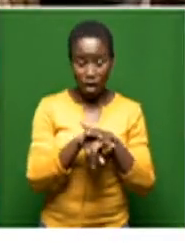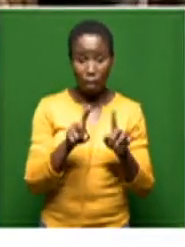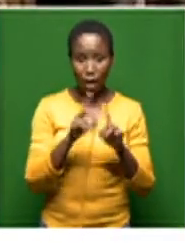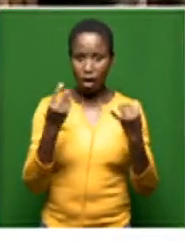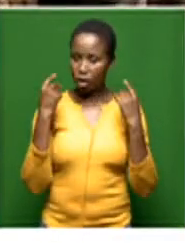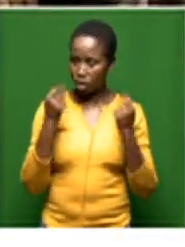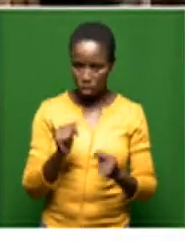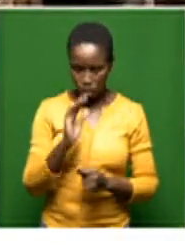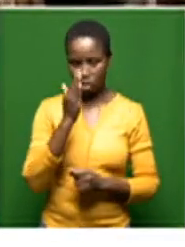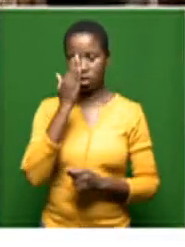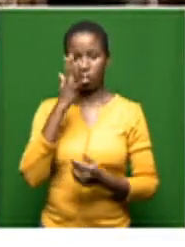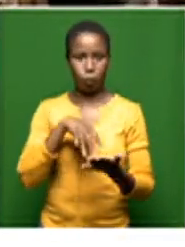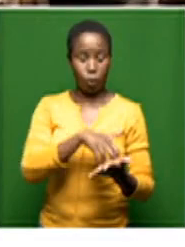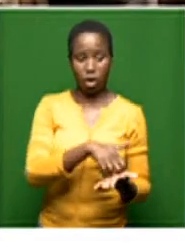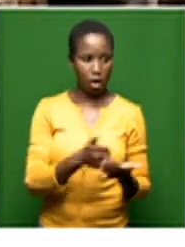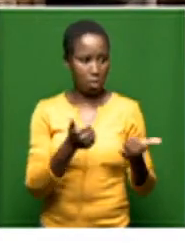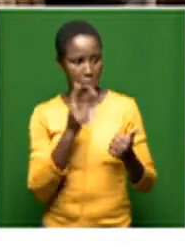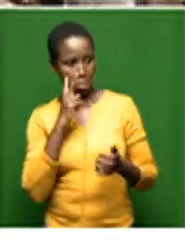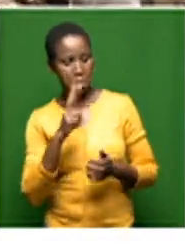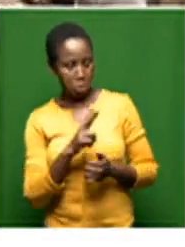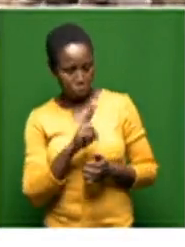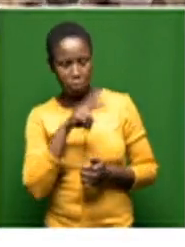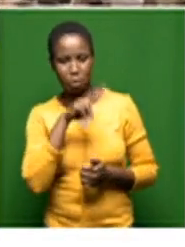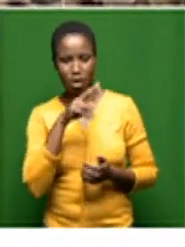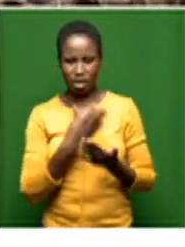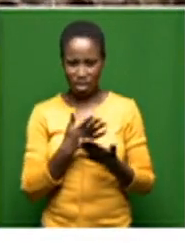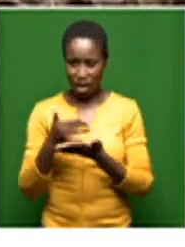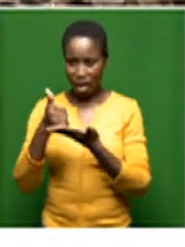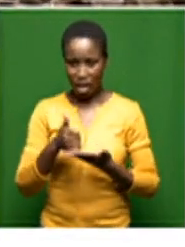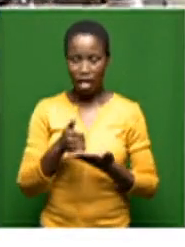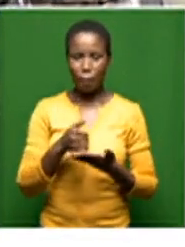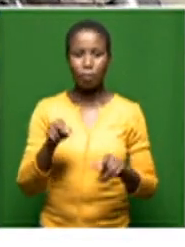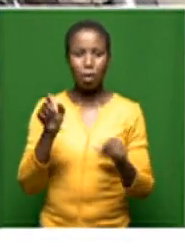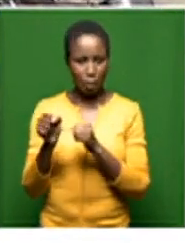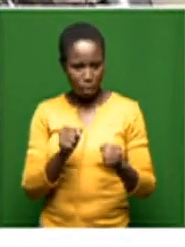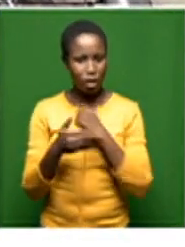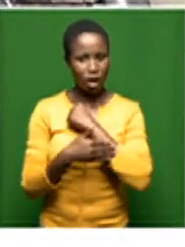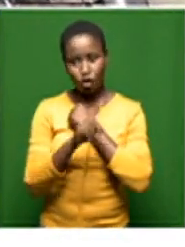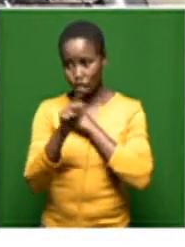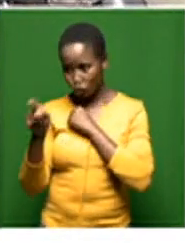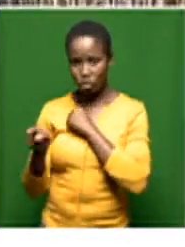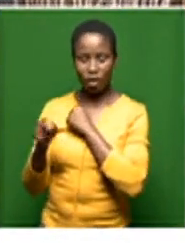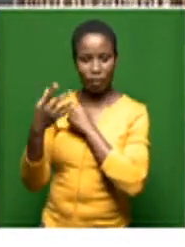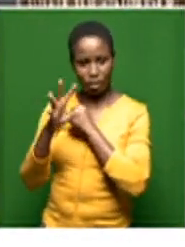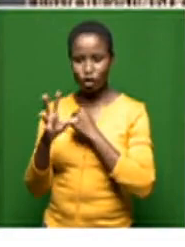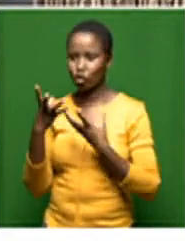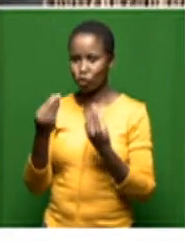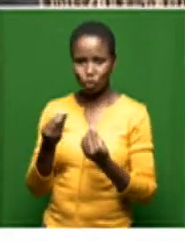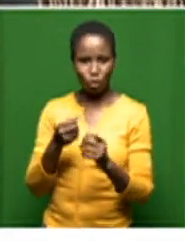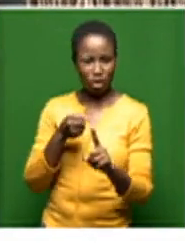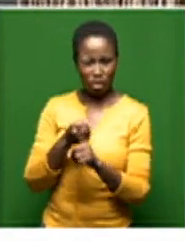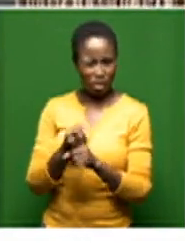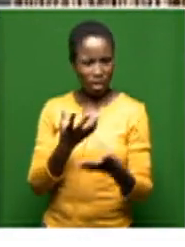of a sudden it's weak and it has to be assisted by the very same countries that they liberated, you know, the frontline